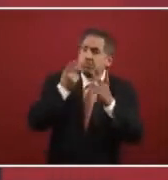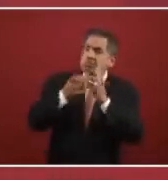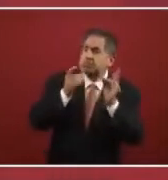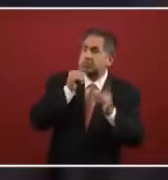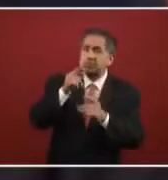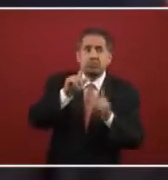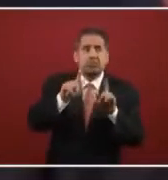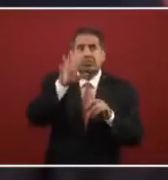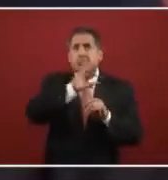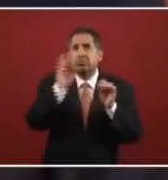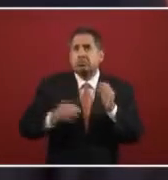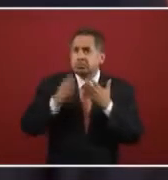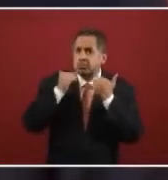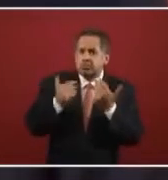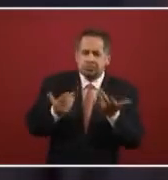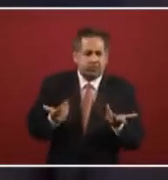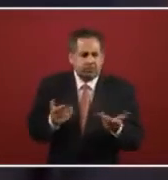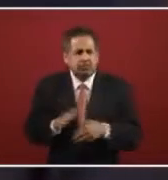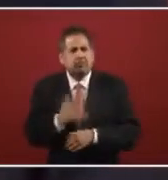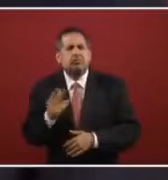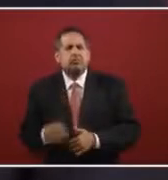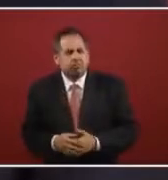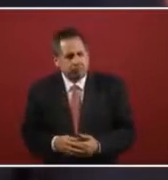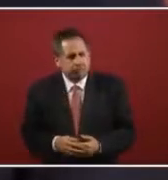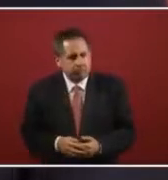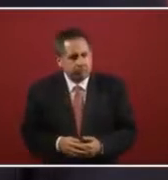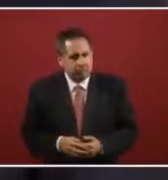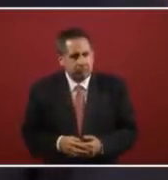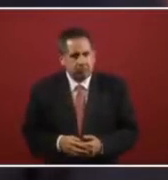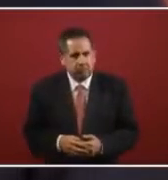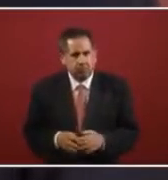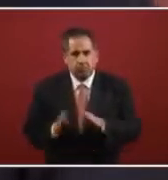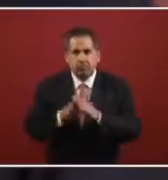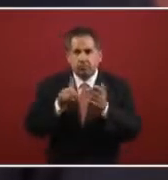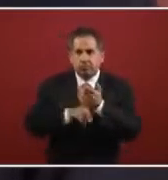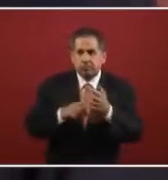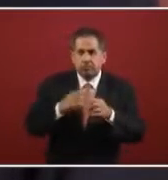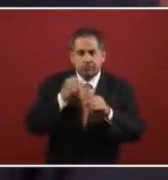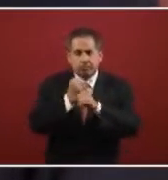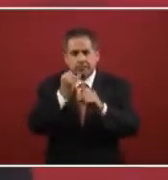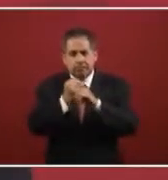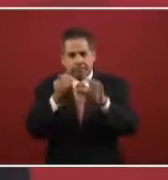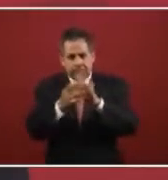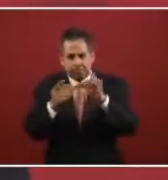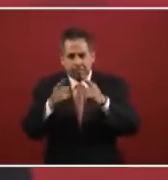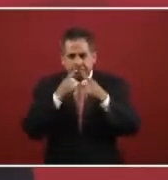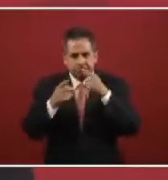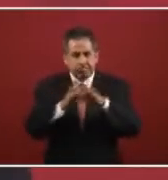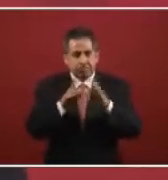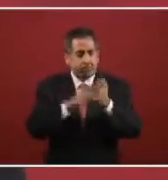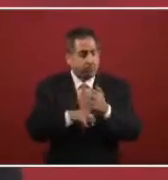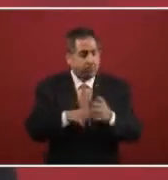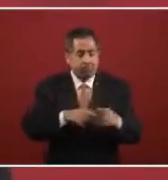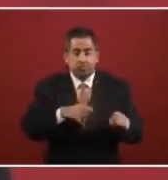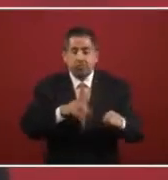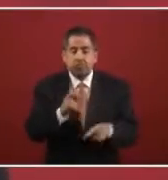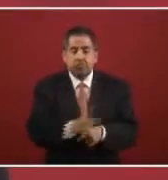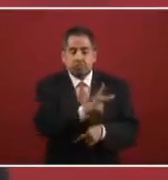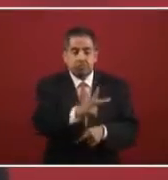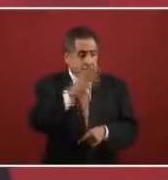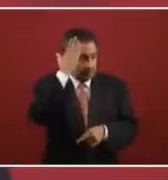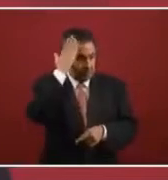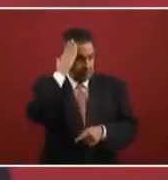hadn't you mentioned de que that no hay internet? that Ni the siquiera en las internet cabeceras municipales, wasn't even